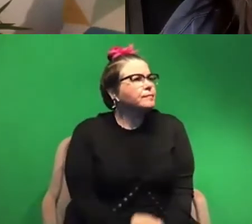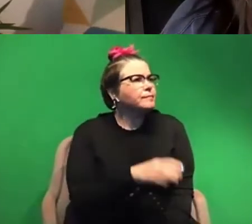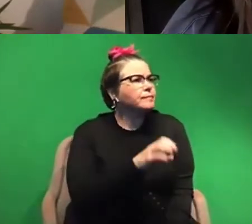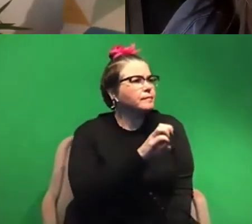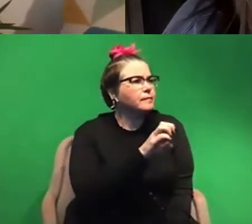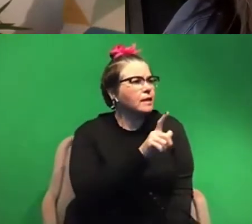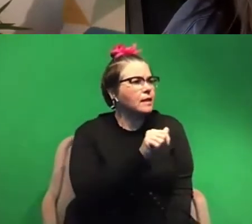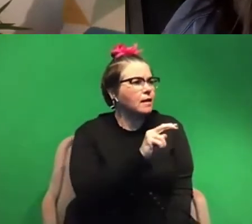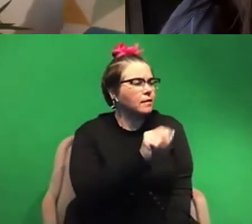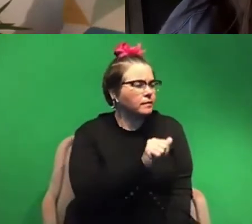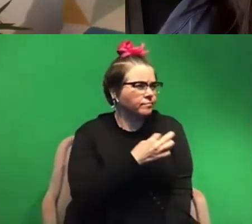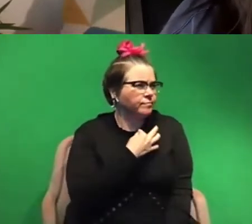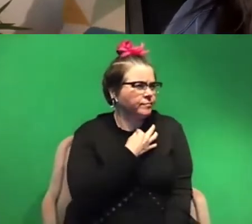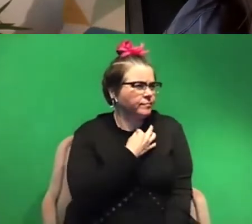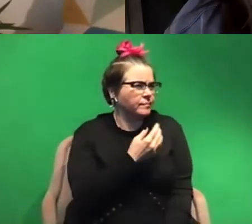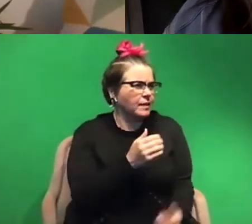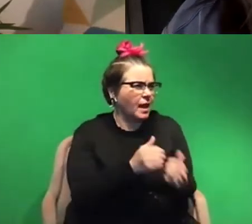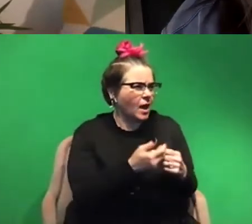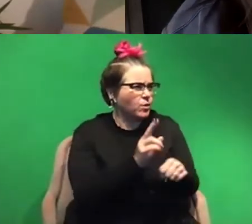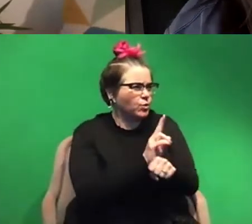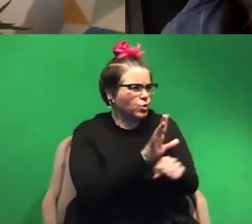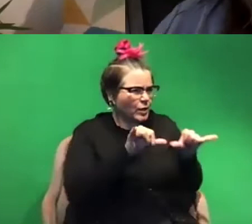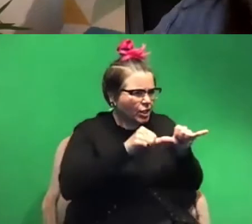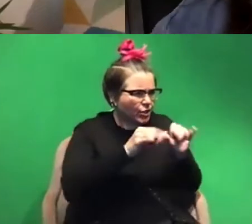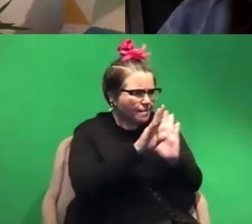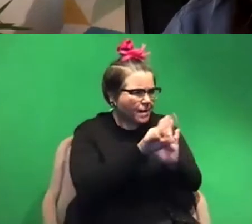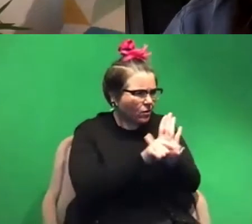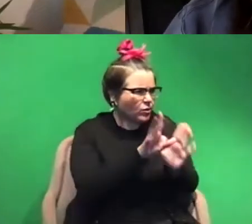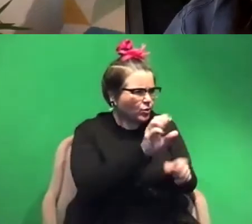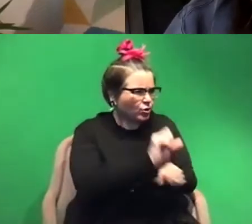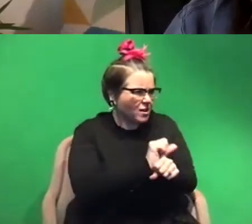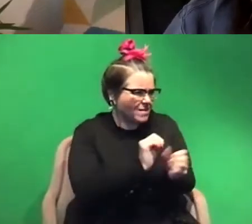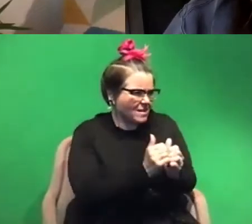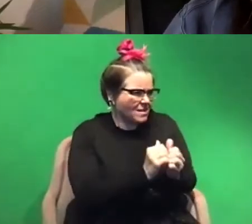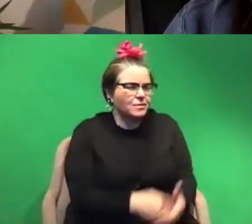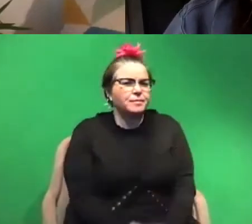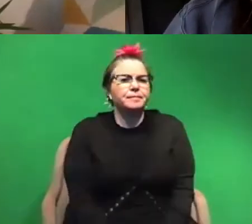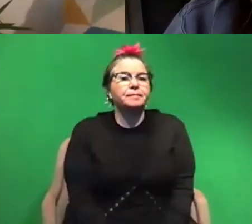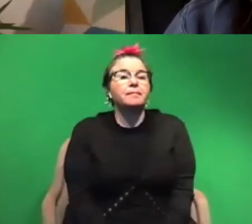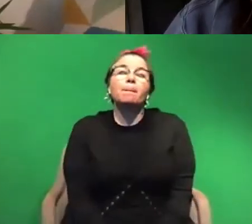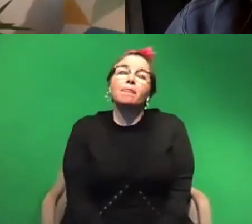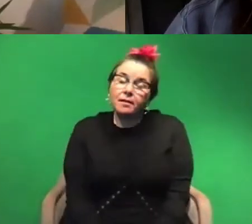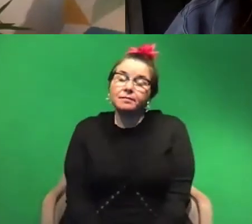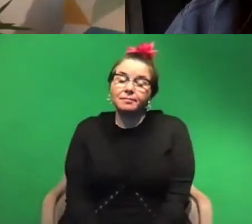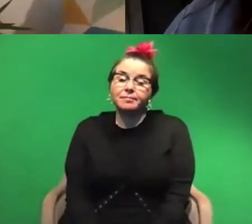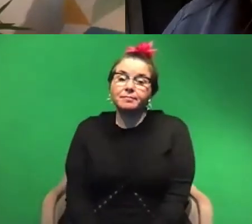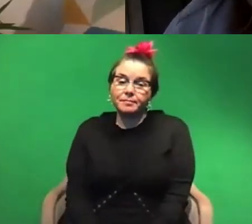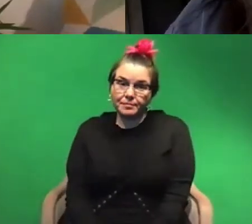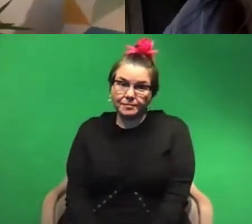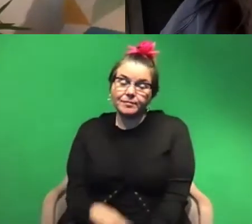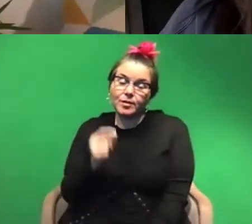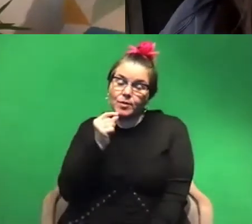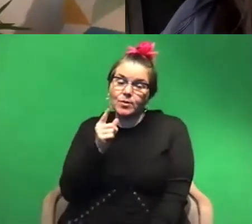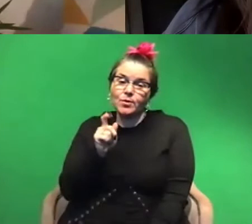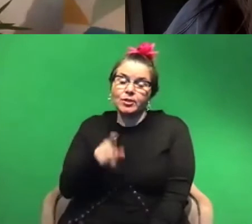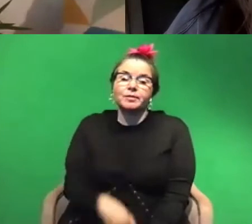like to know, how would you say that you use your engineering background in your job? Yeah, that's a really cool question.